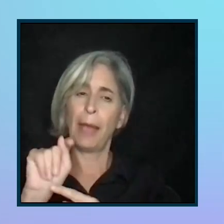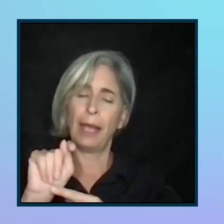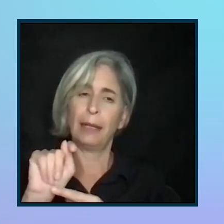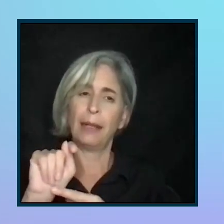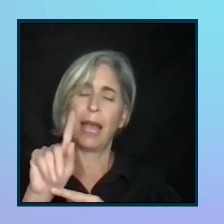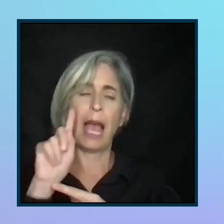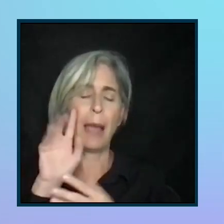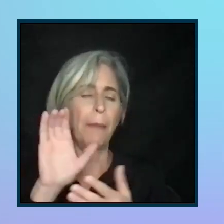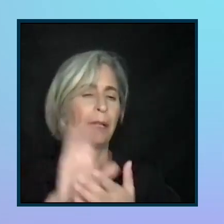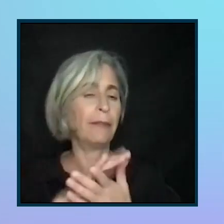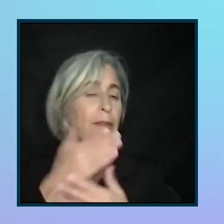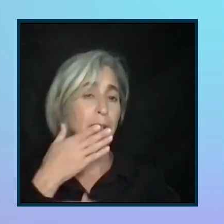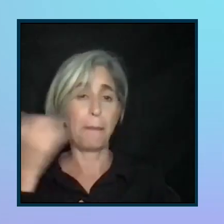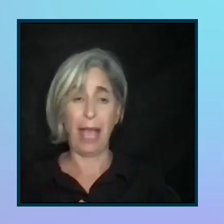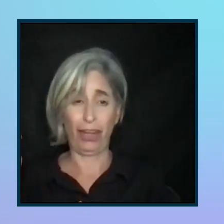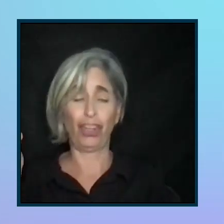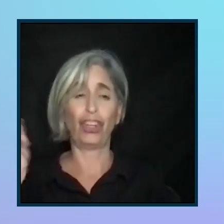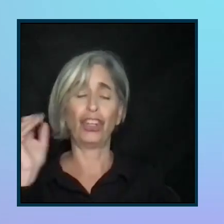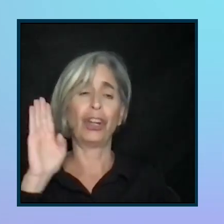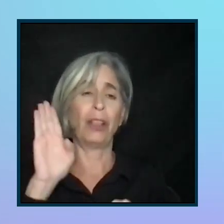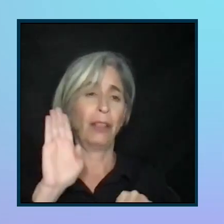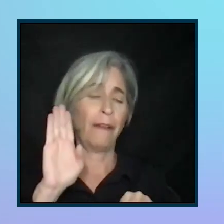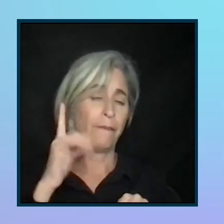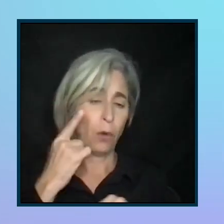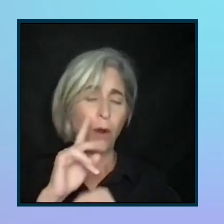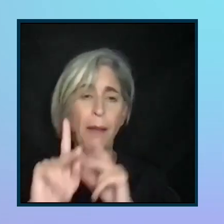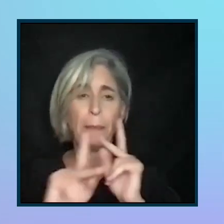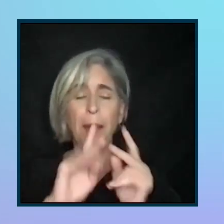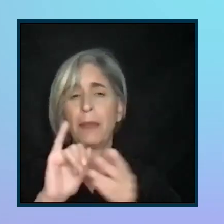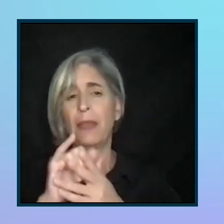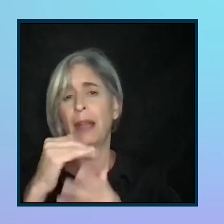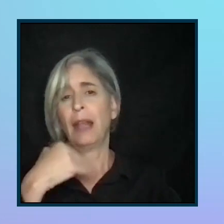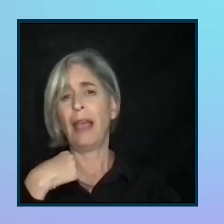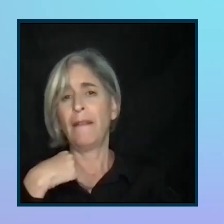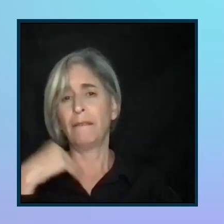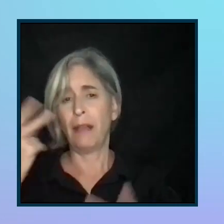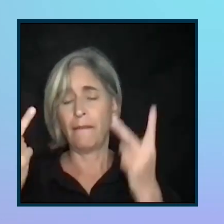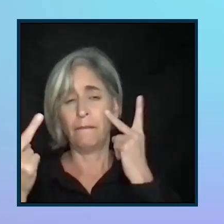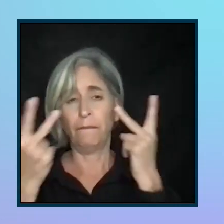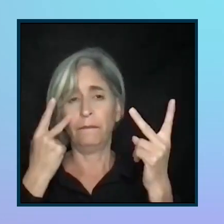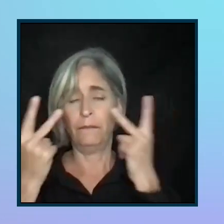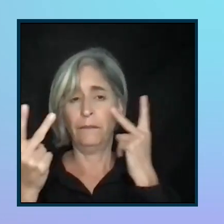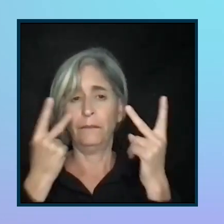is much better in many instances for folks who have visual